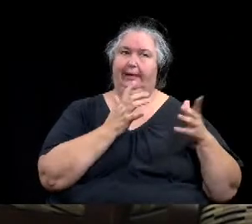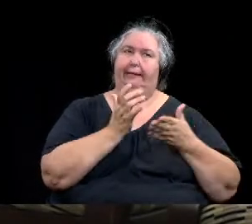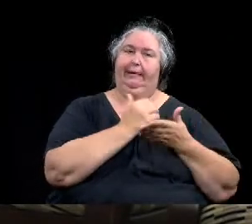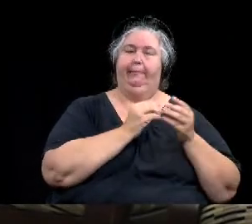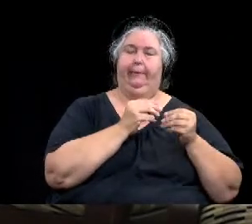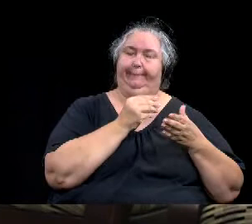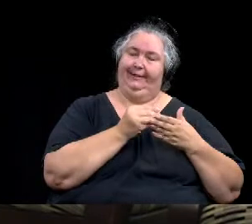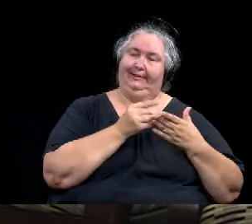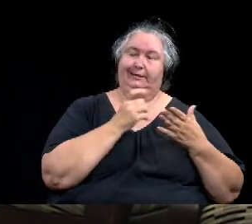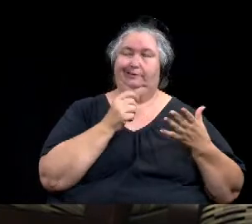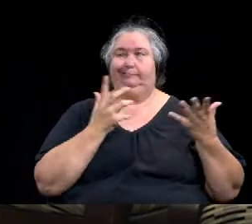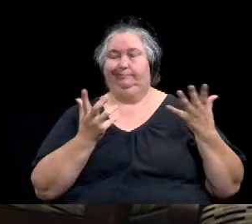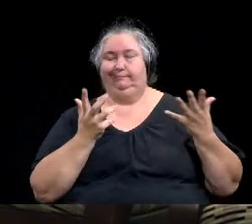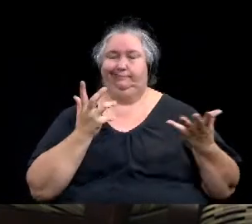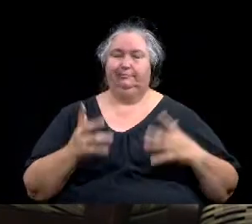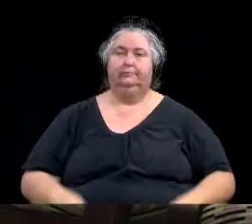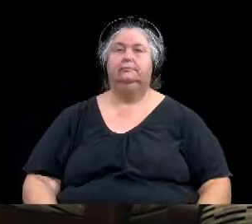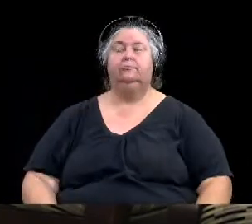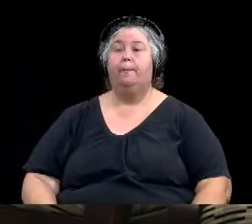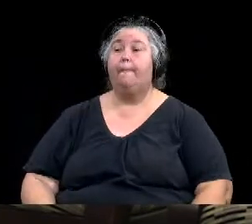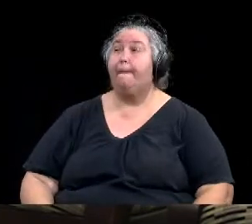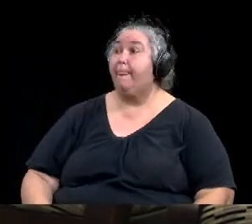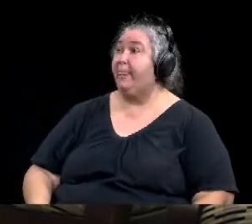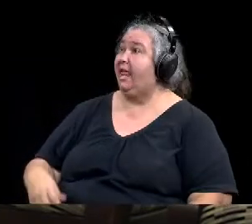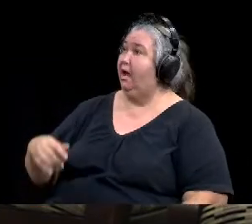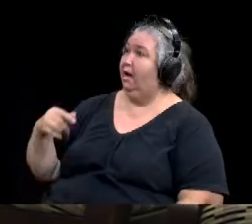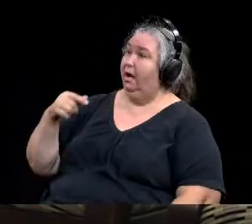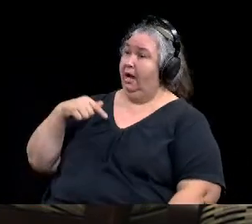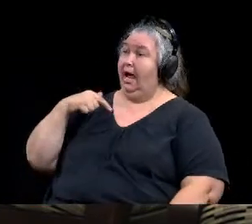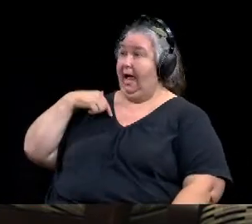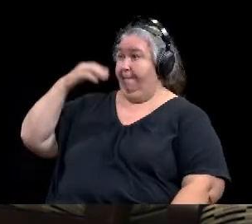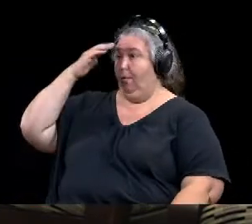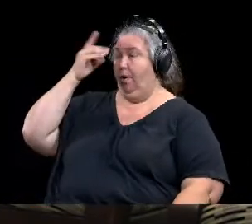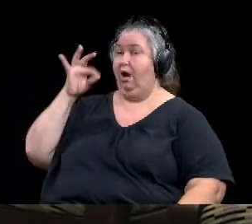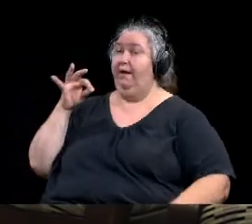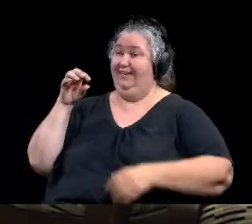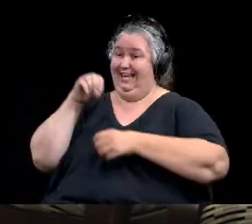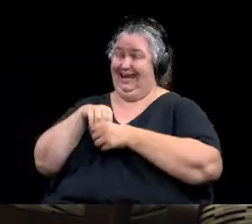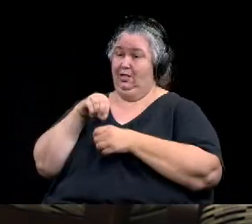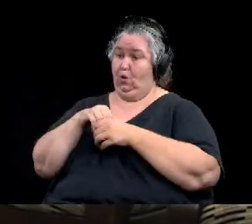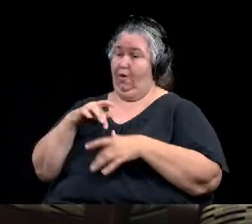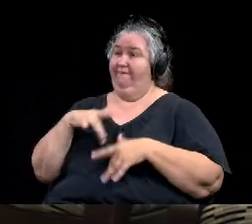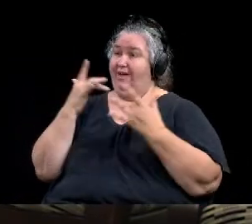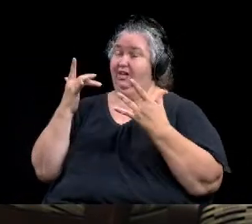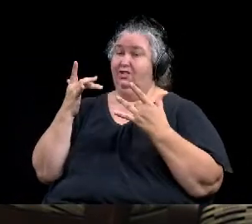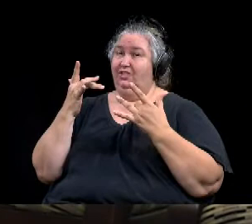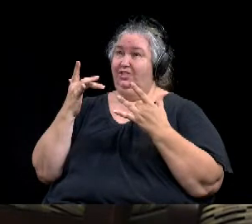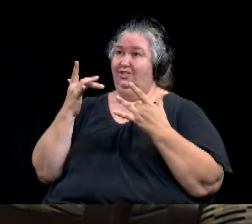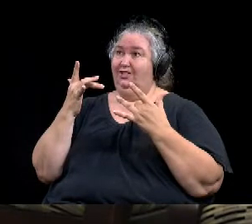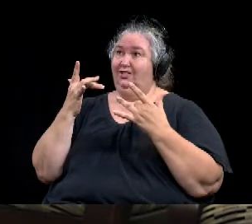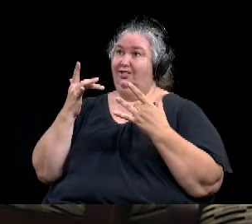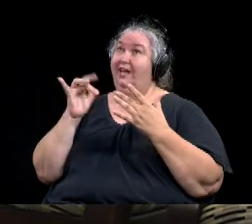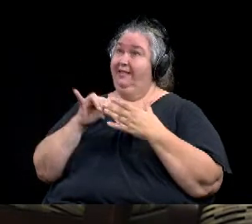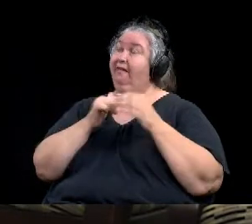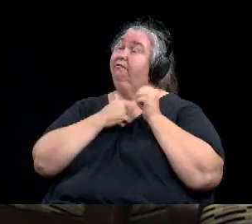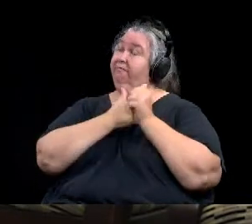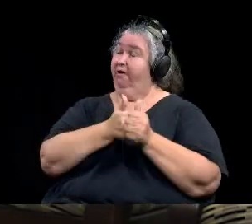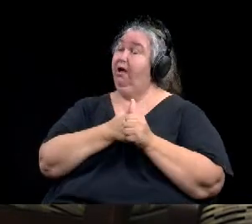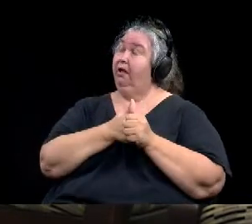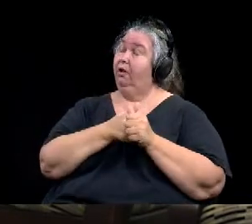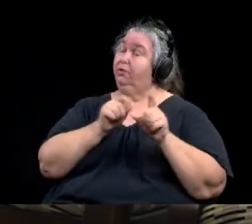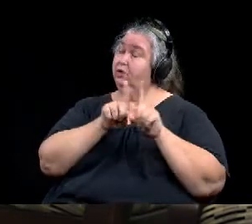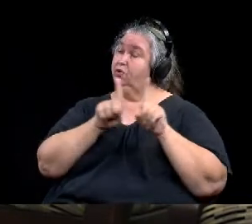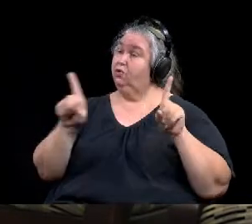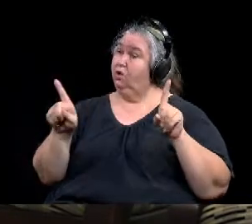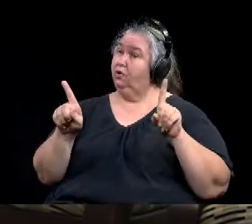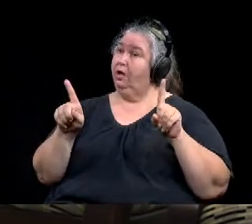We received this question from a citizen. I'm aware of various indoor functions and gatherings that adhere to social distancing guidelines, but